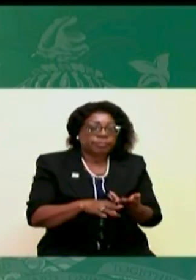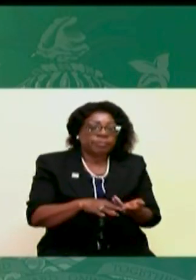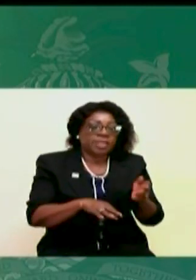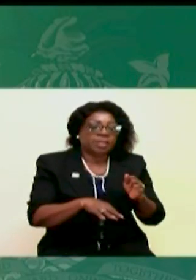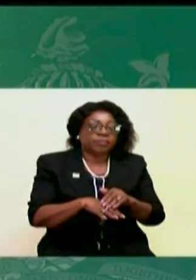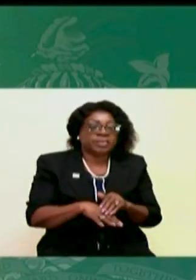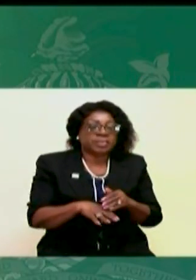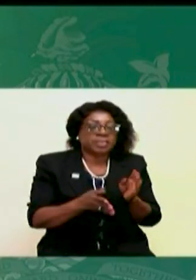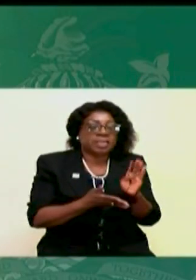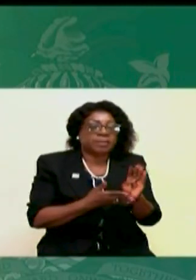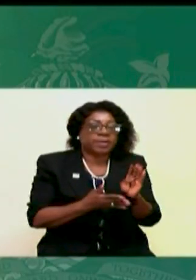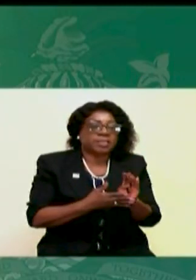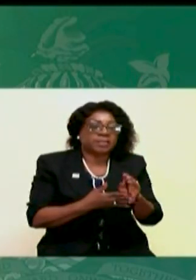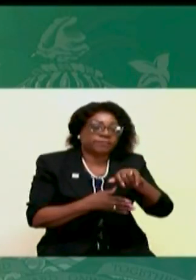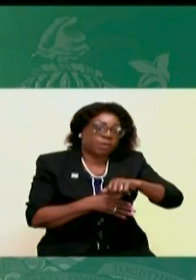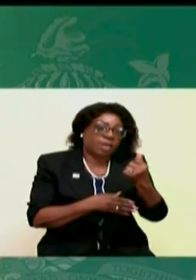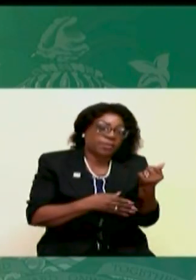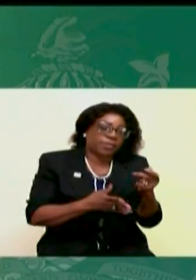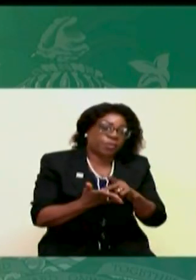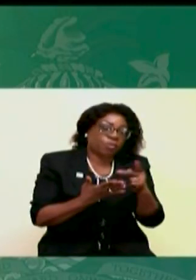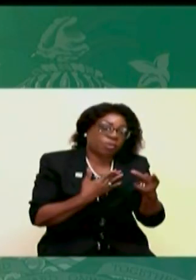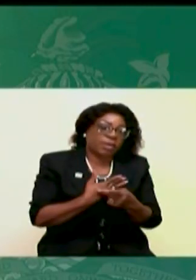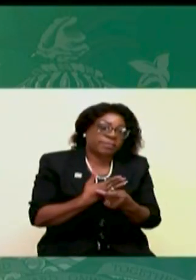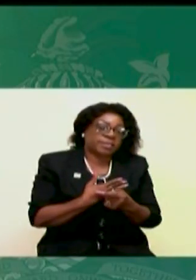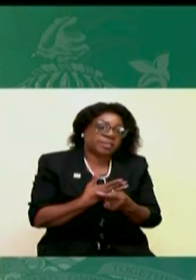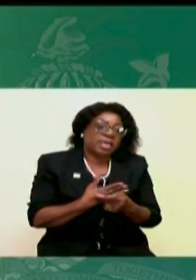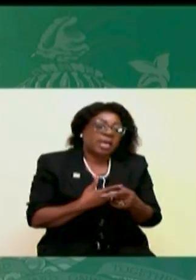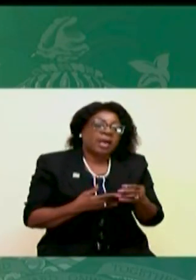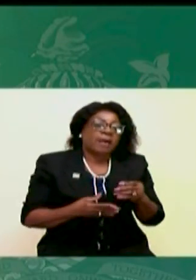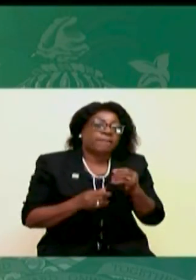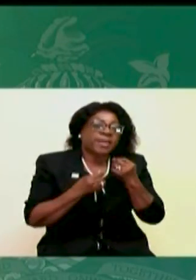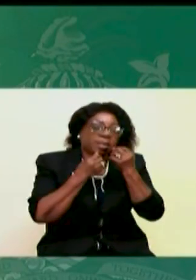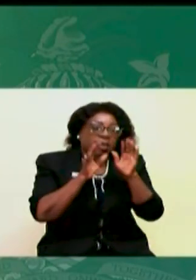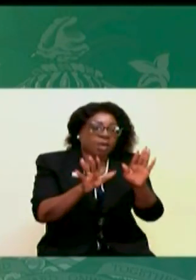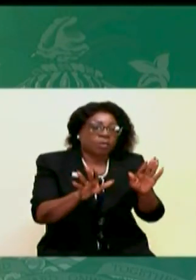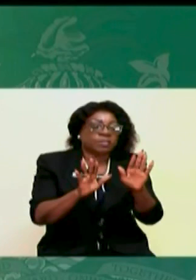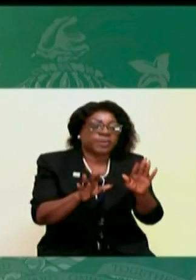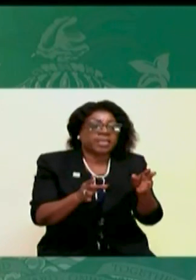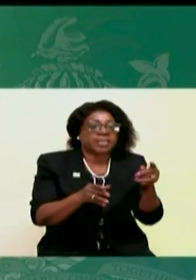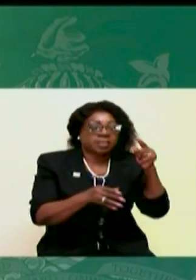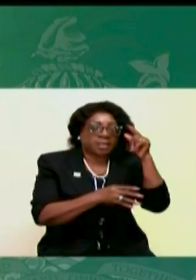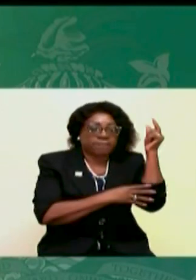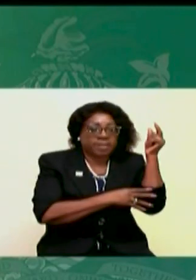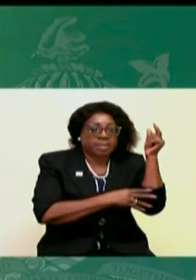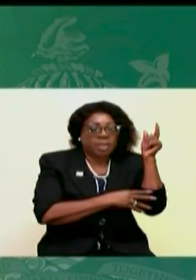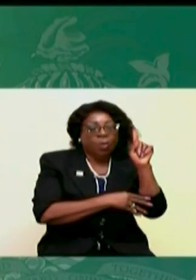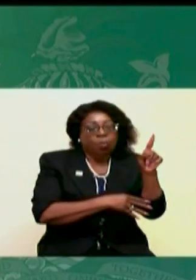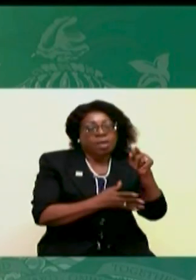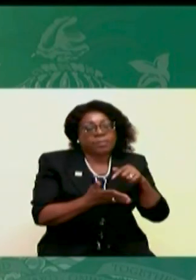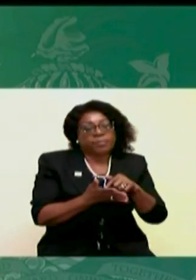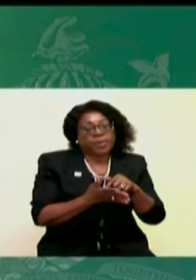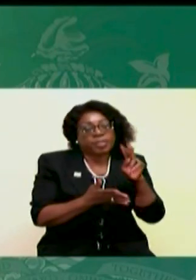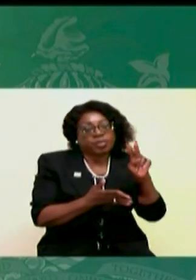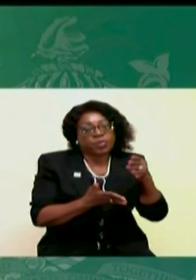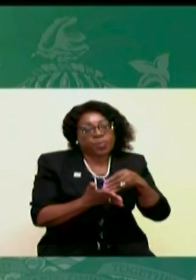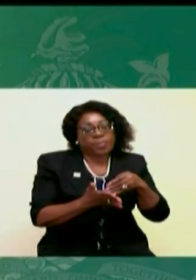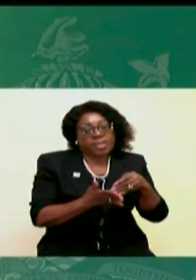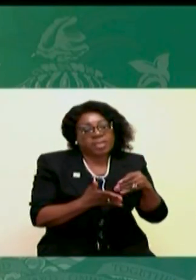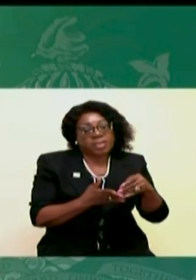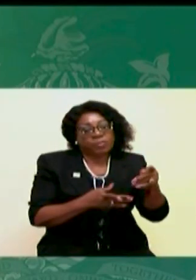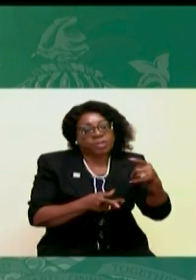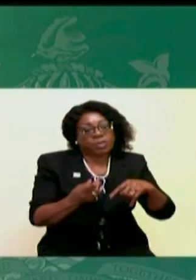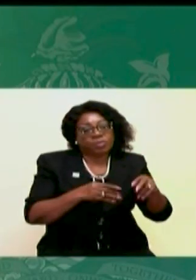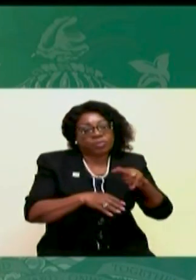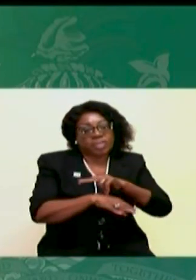allocations for other programs and projects have been announced by this government. $1.2 million will go to the